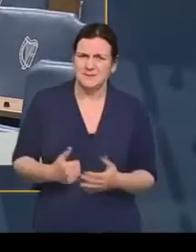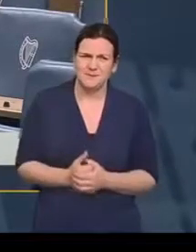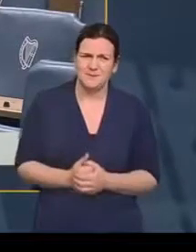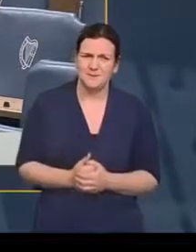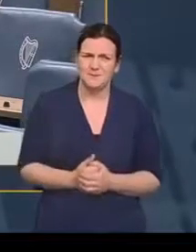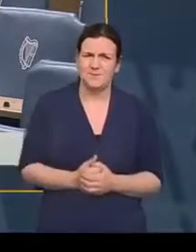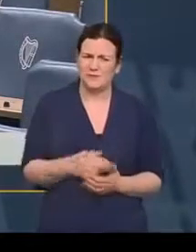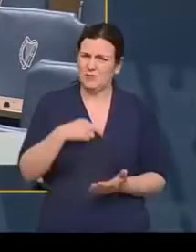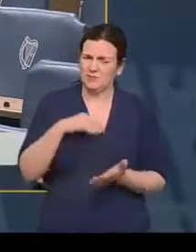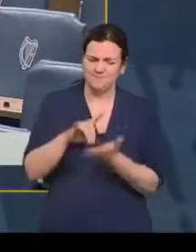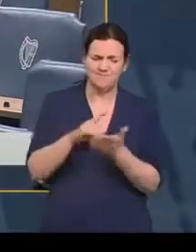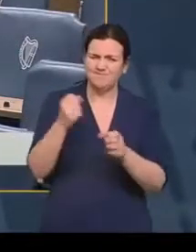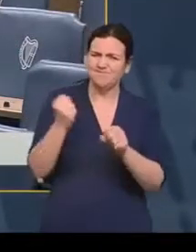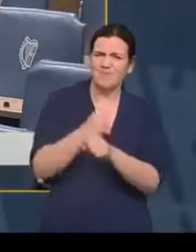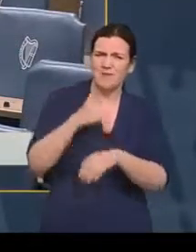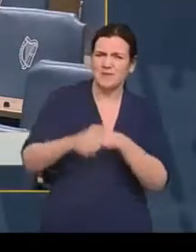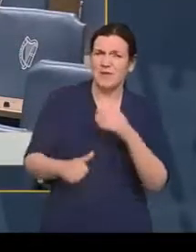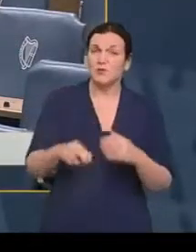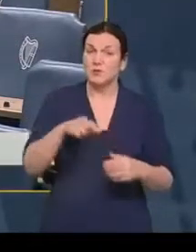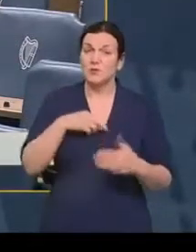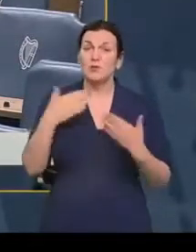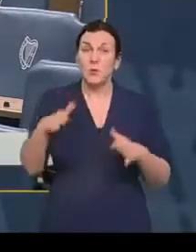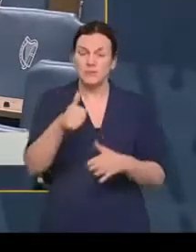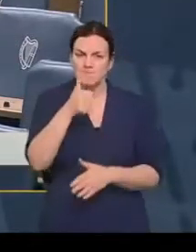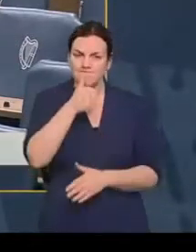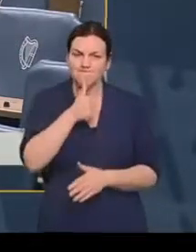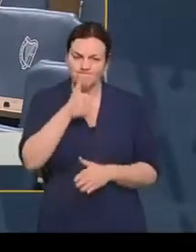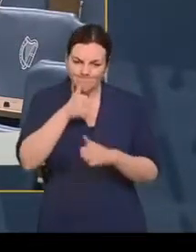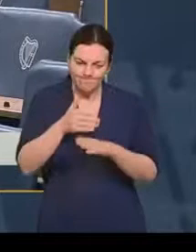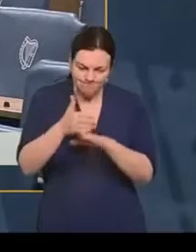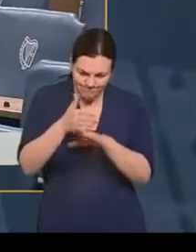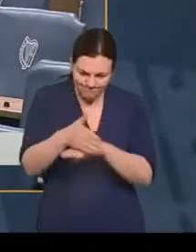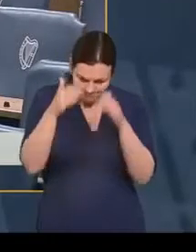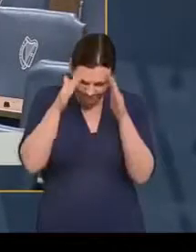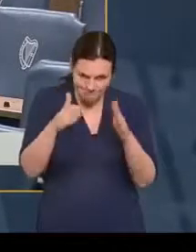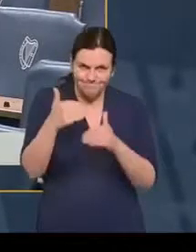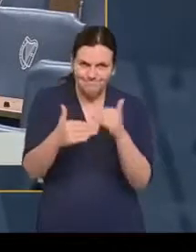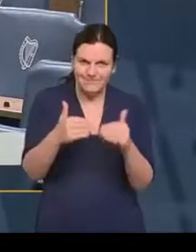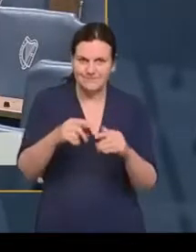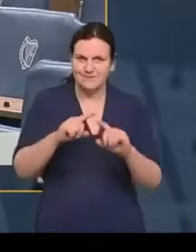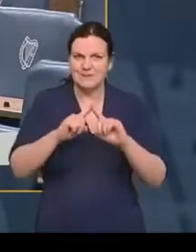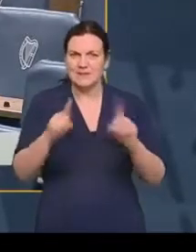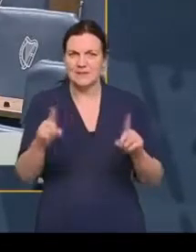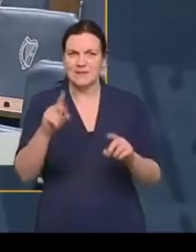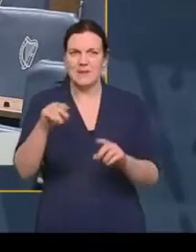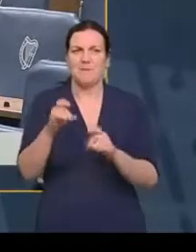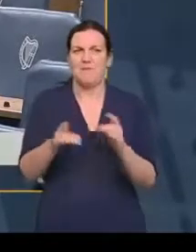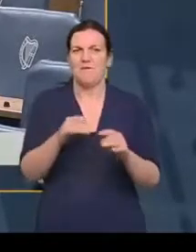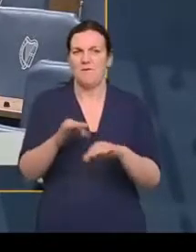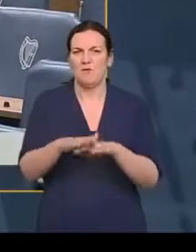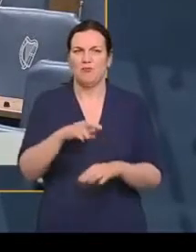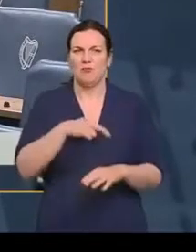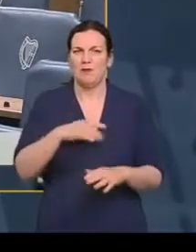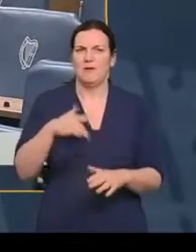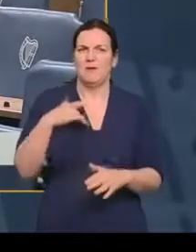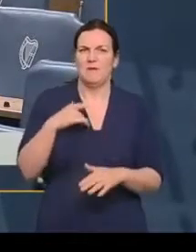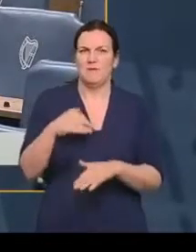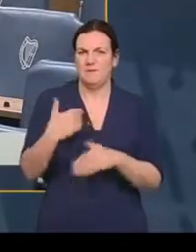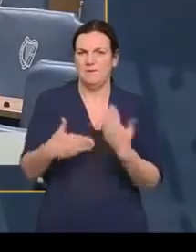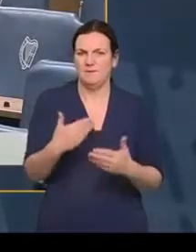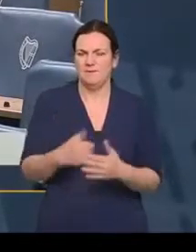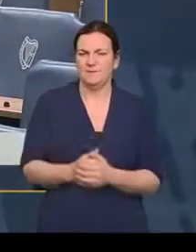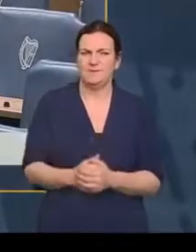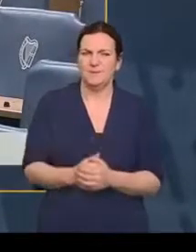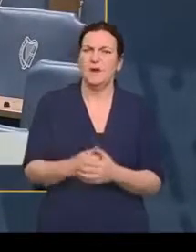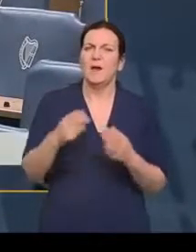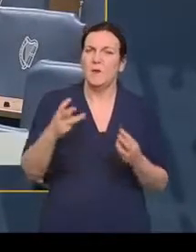historic, and it shows that with perseverance, the difference it can make to people's real lives